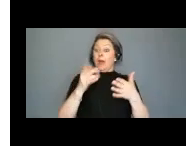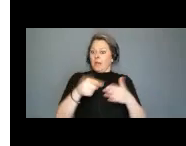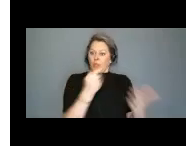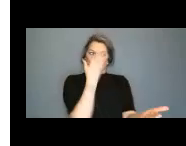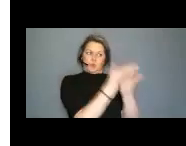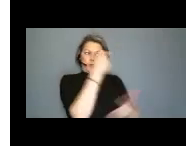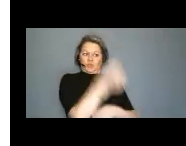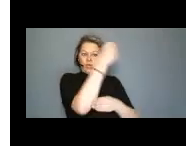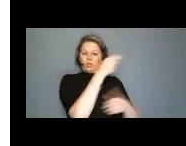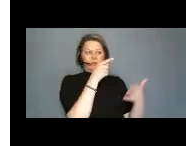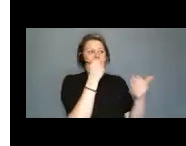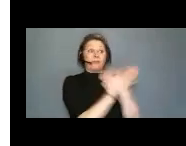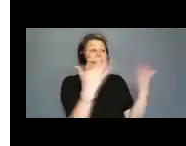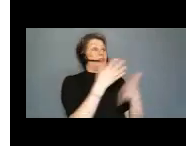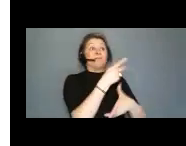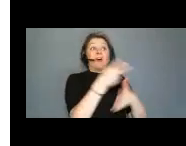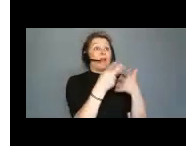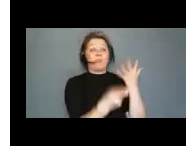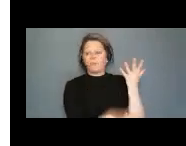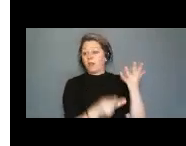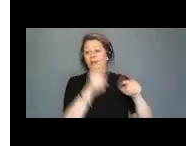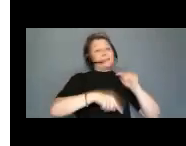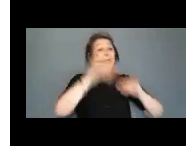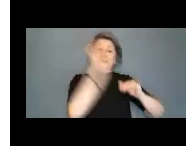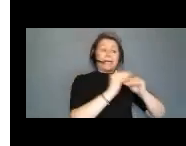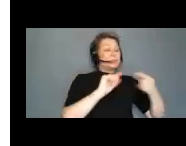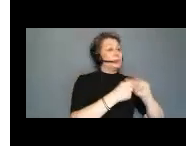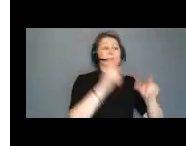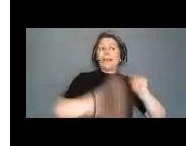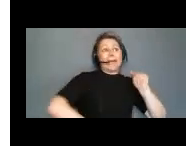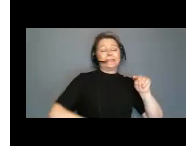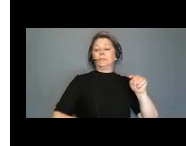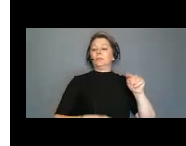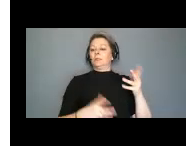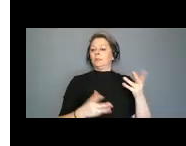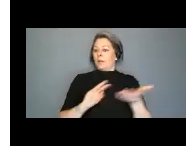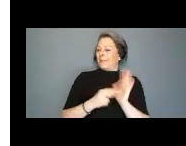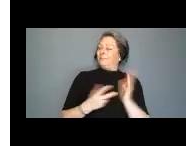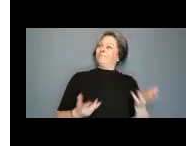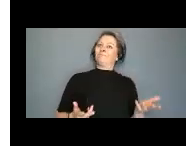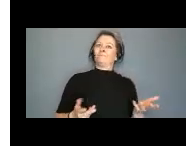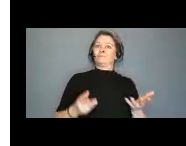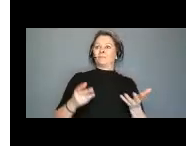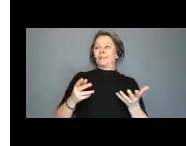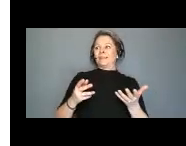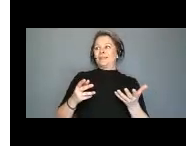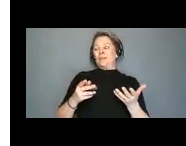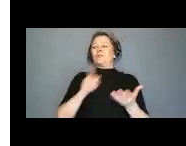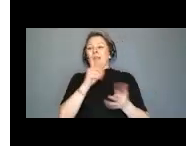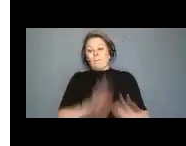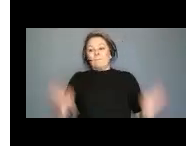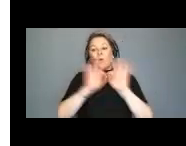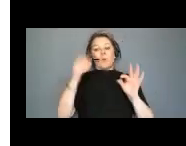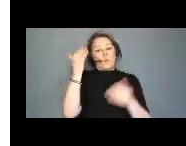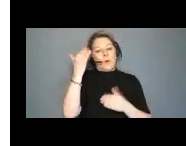to the fullest extent, basically we're removing people's rights to make decisions. And that's why capacity,